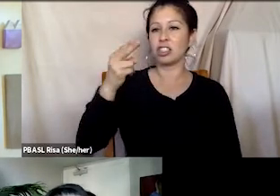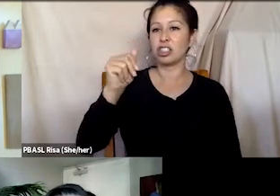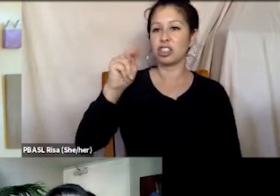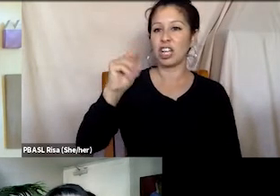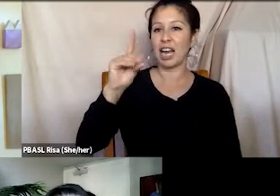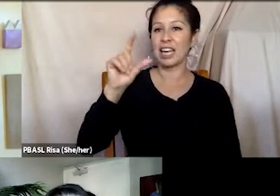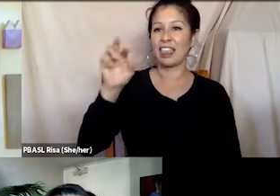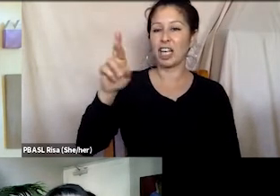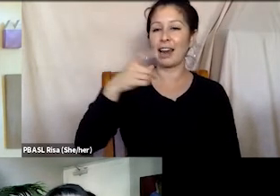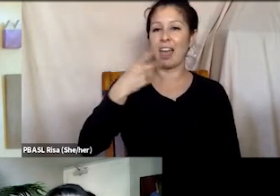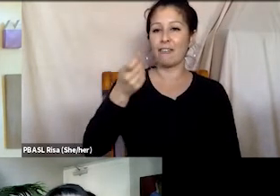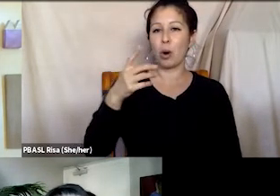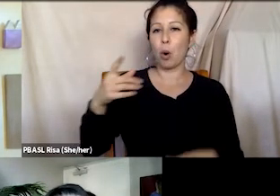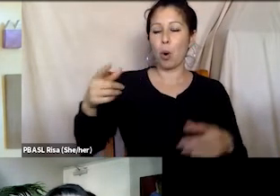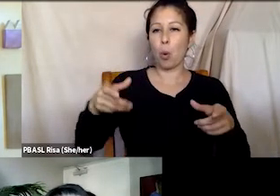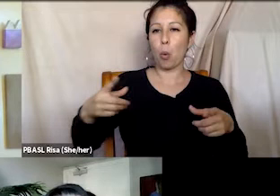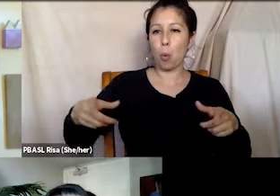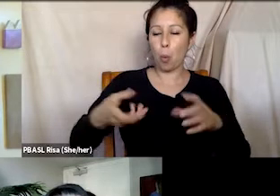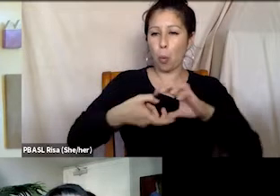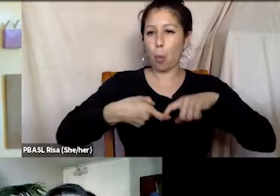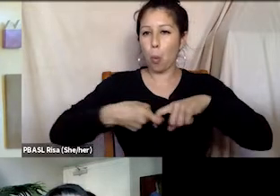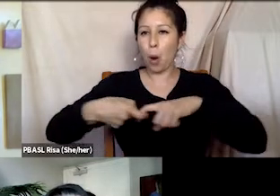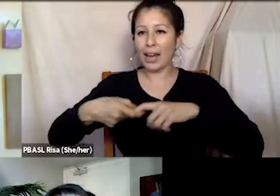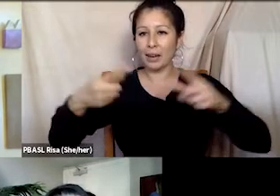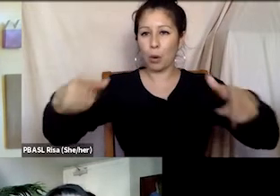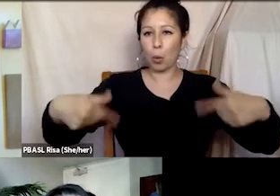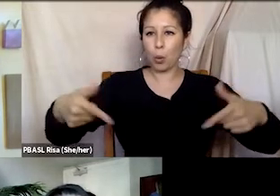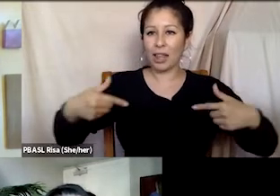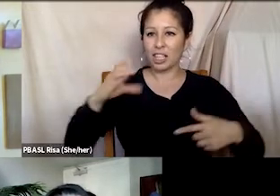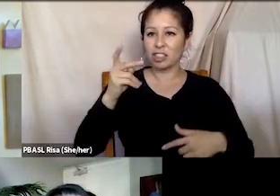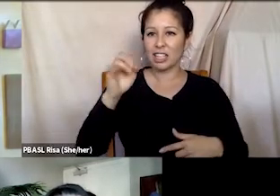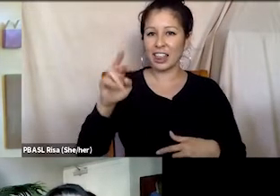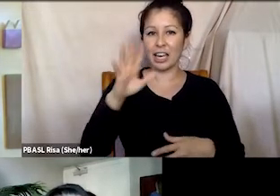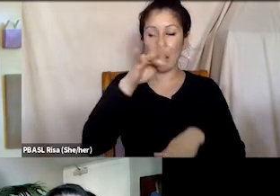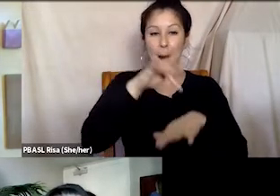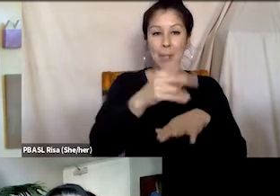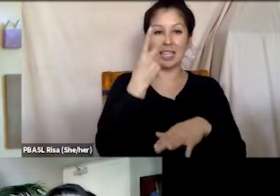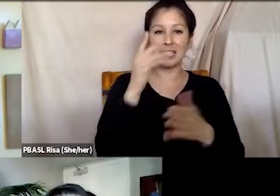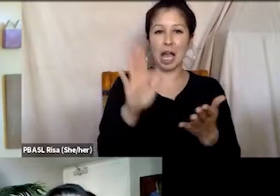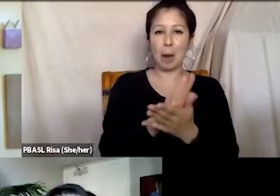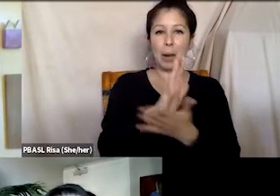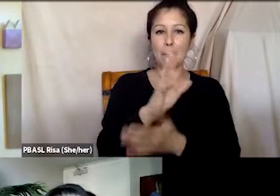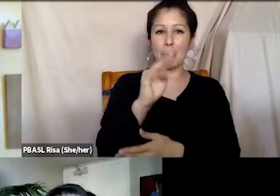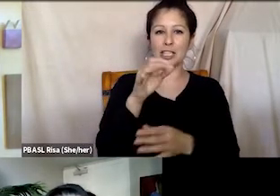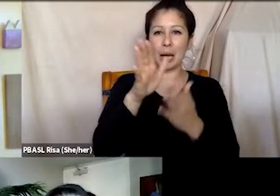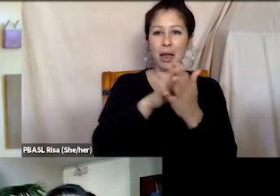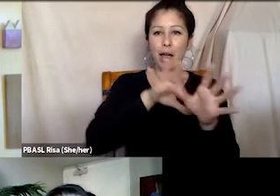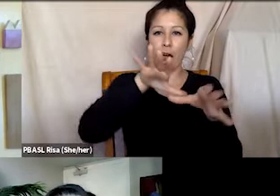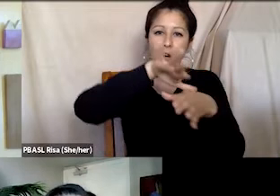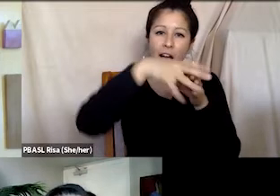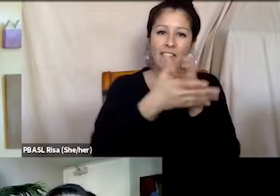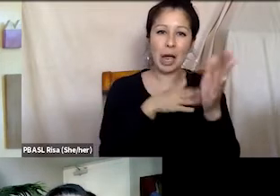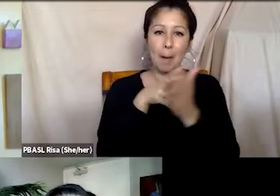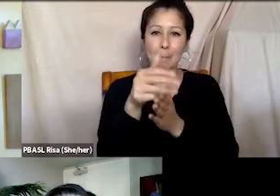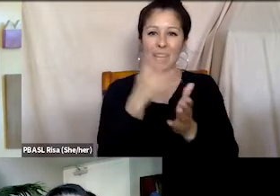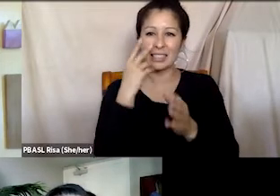wheel chandeliers. And then the picture in the middle is what it became after I did paper mache with it and painted it and put it